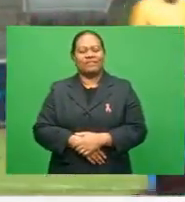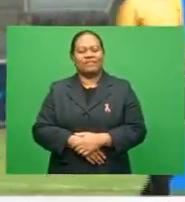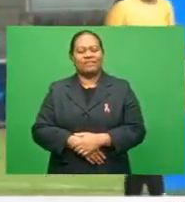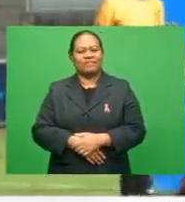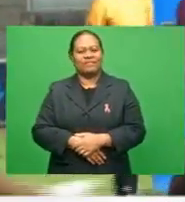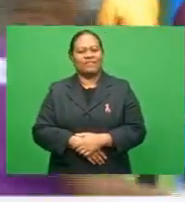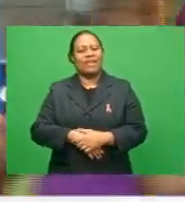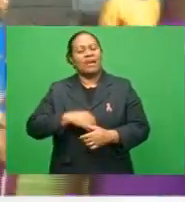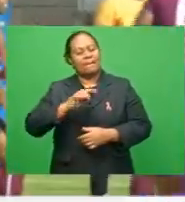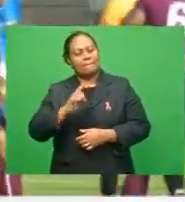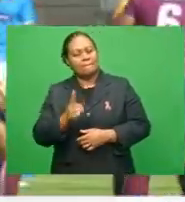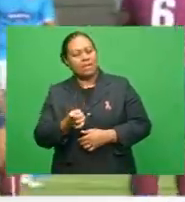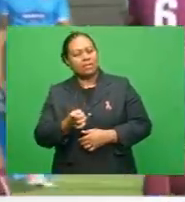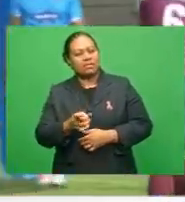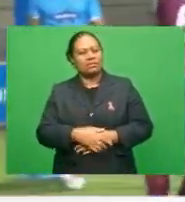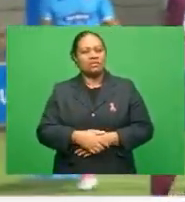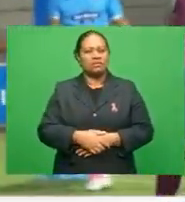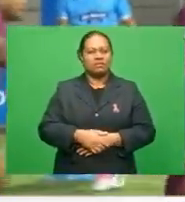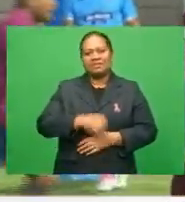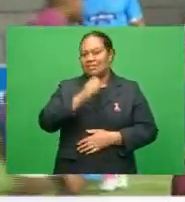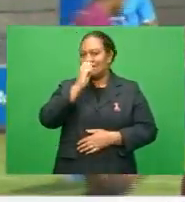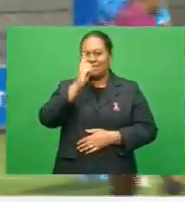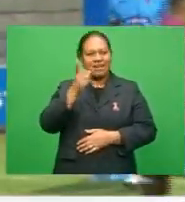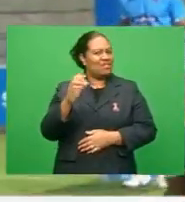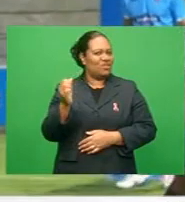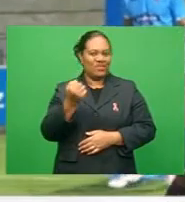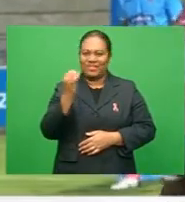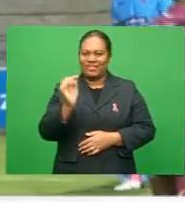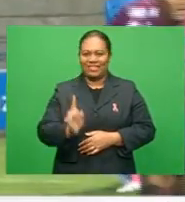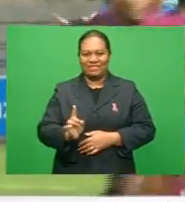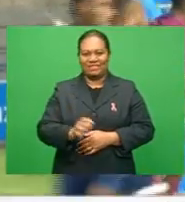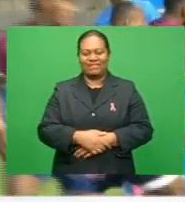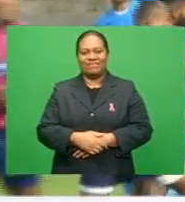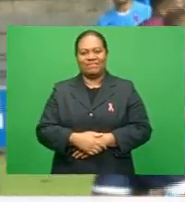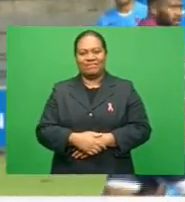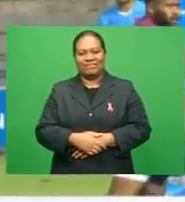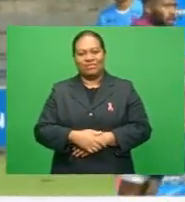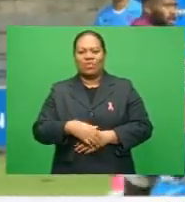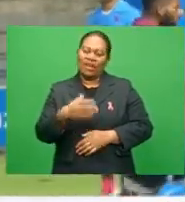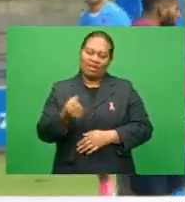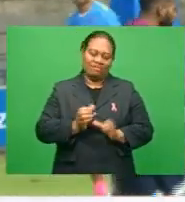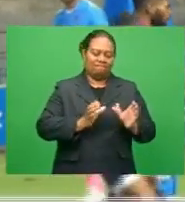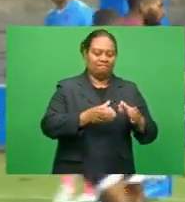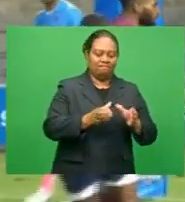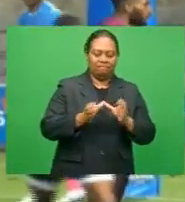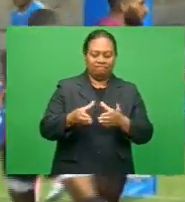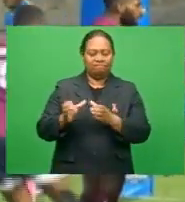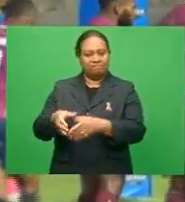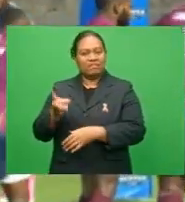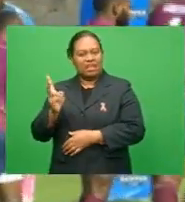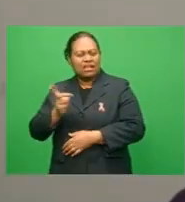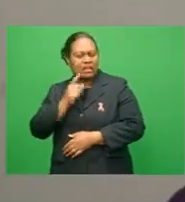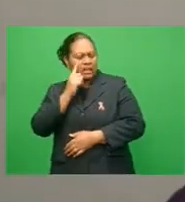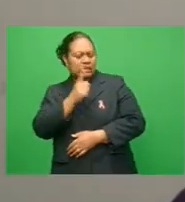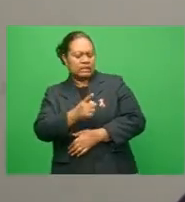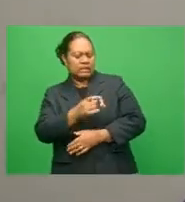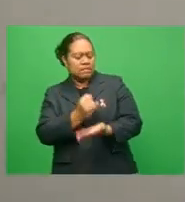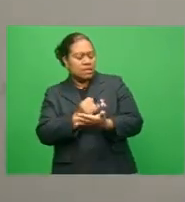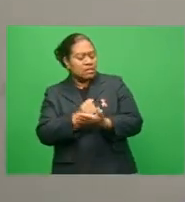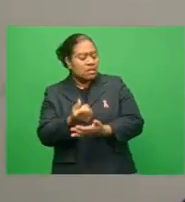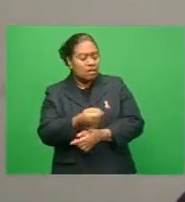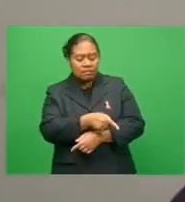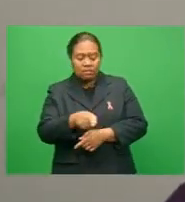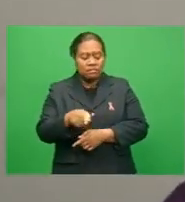But unfortunately, we couldn't score a win today. But we'll go and regroup, look at the mistakes, the